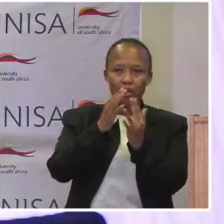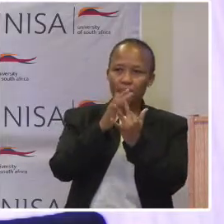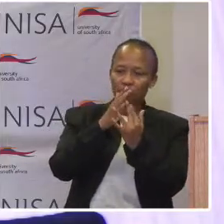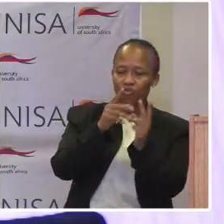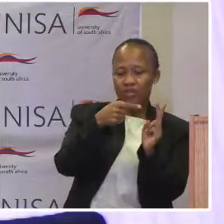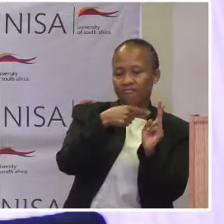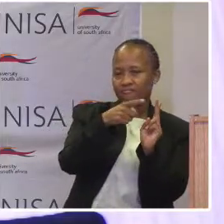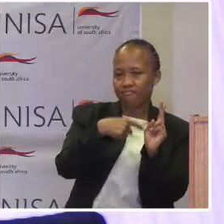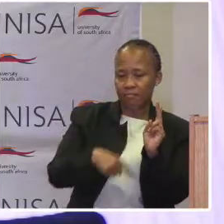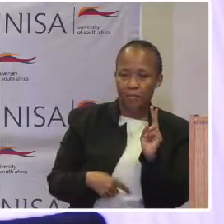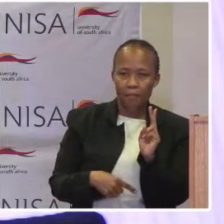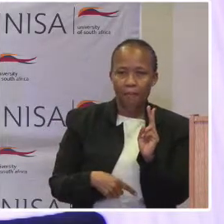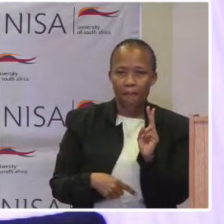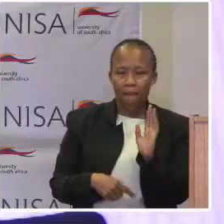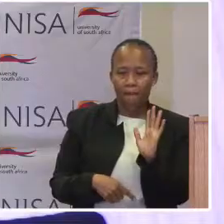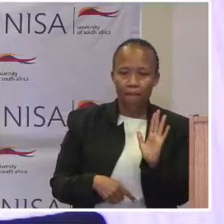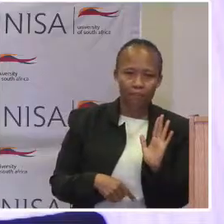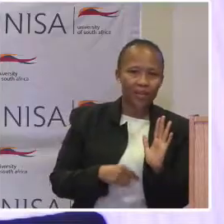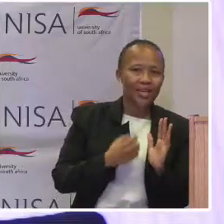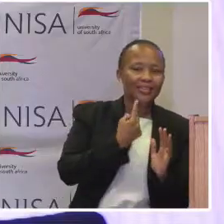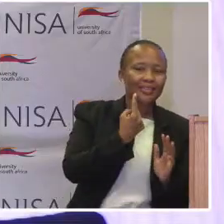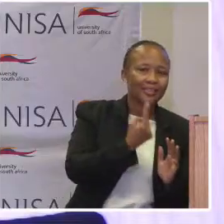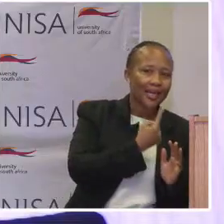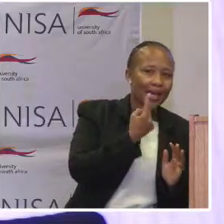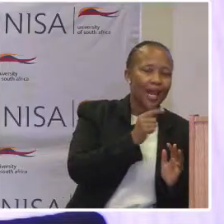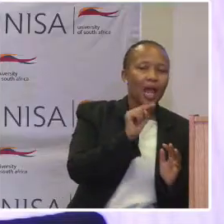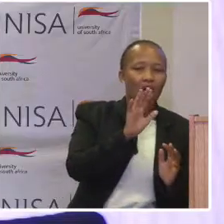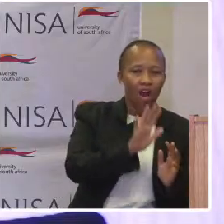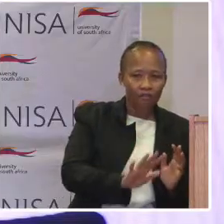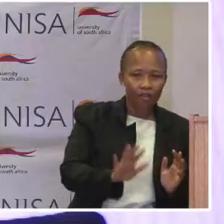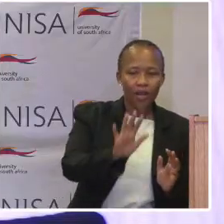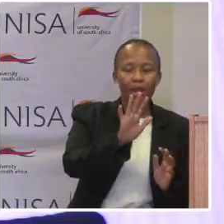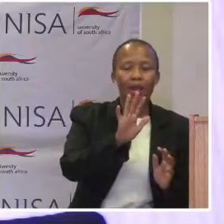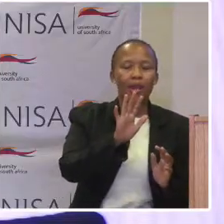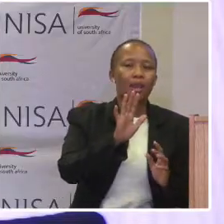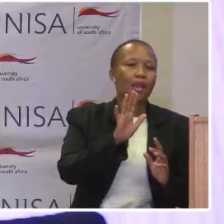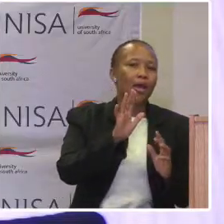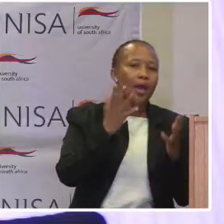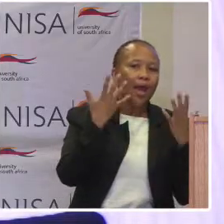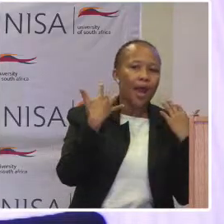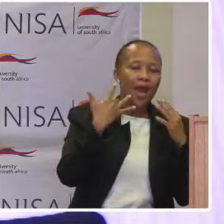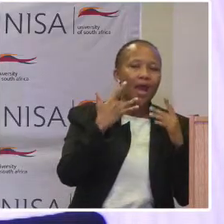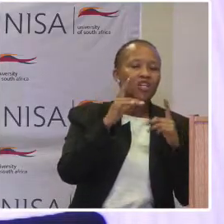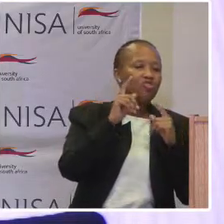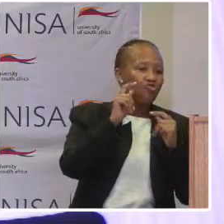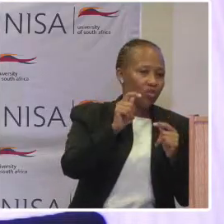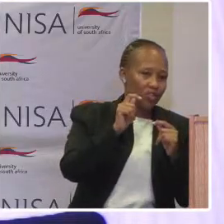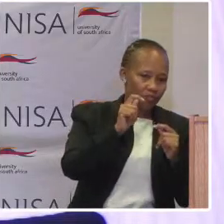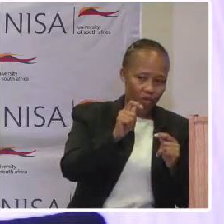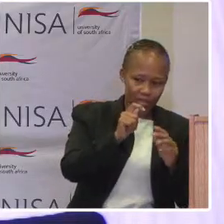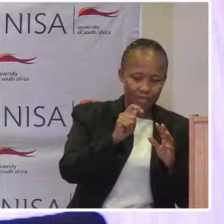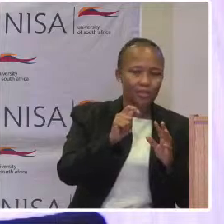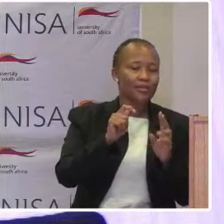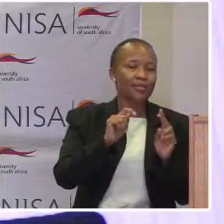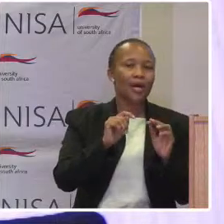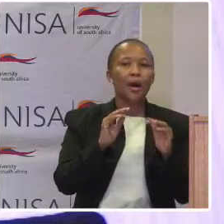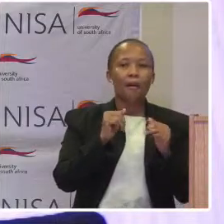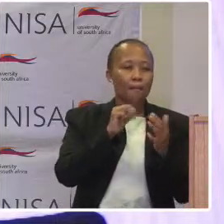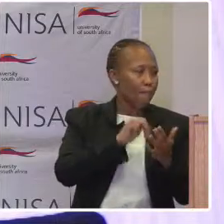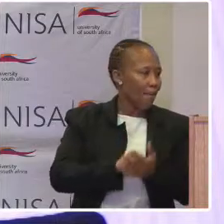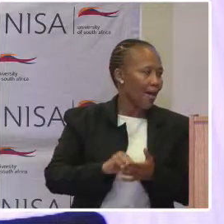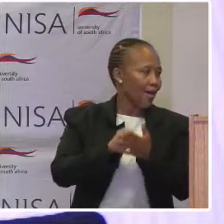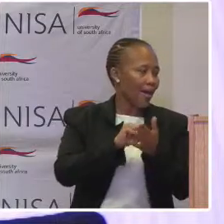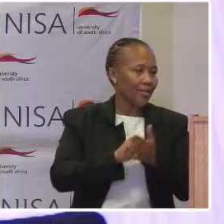the single African air transport market and the single African sky concept. Are they